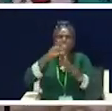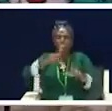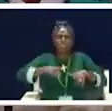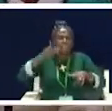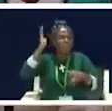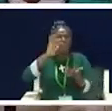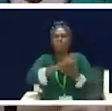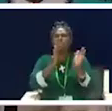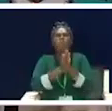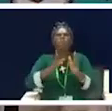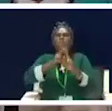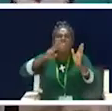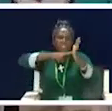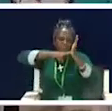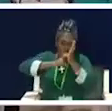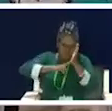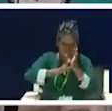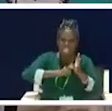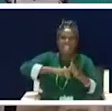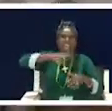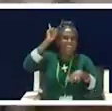sword.